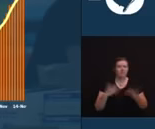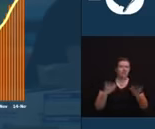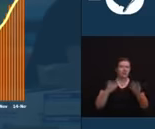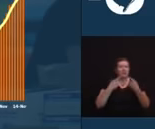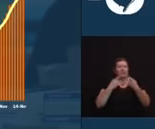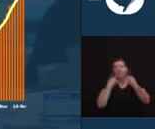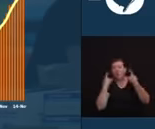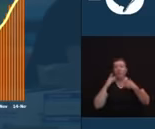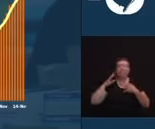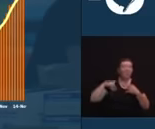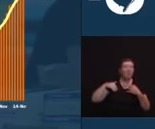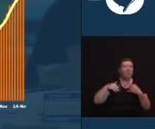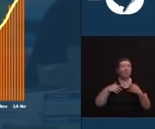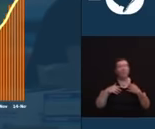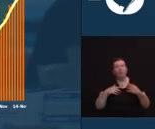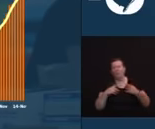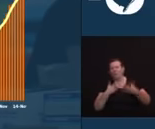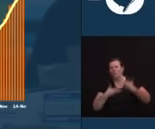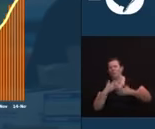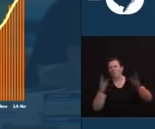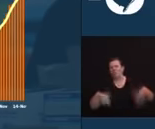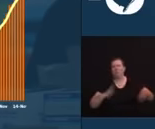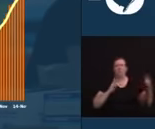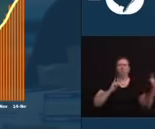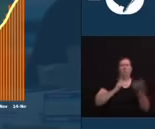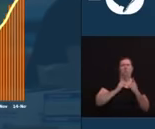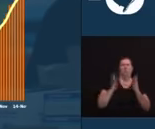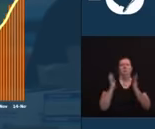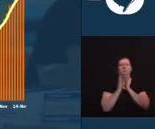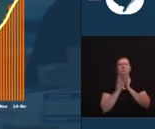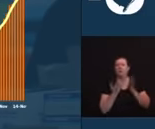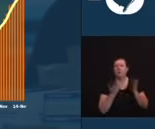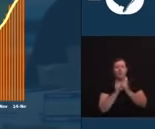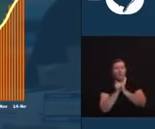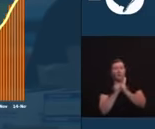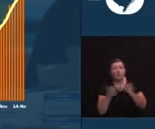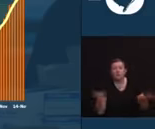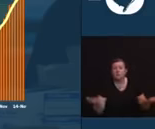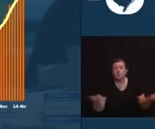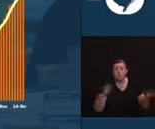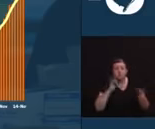particularly indoors, in and around sports. So as of last night, as you can see,